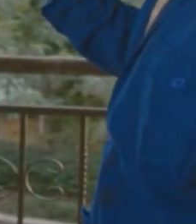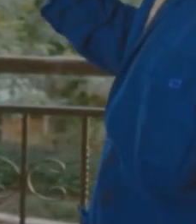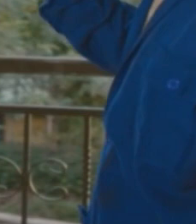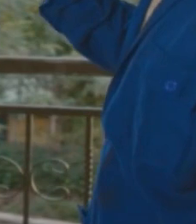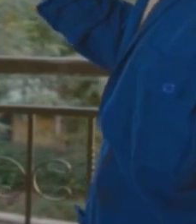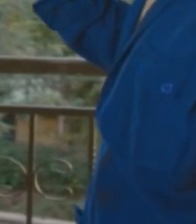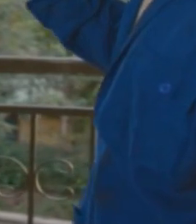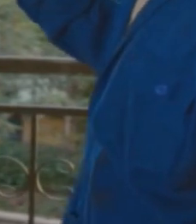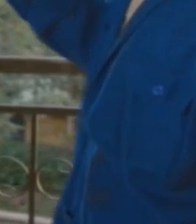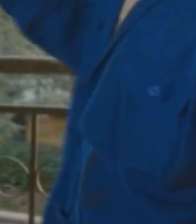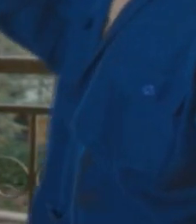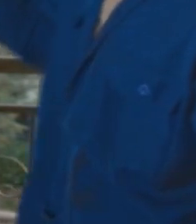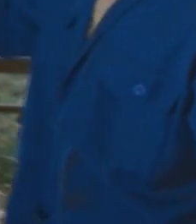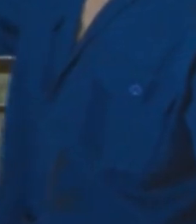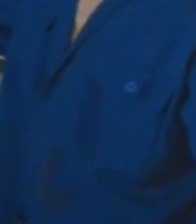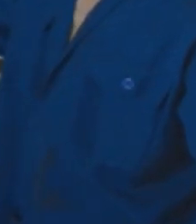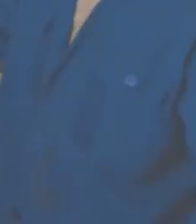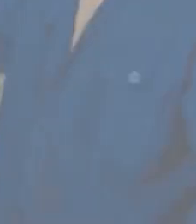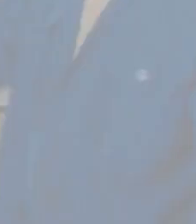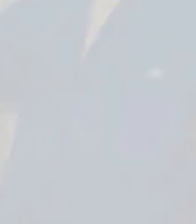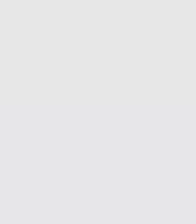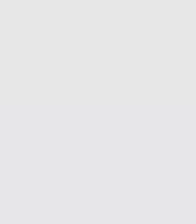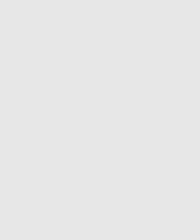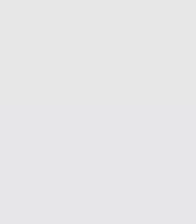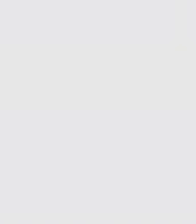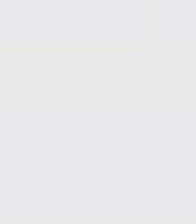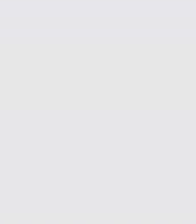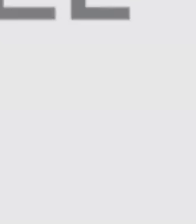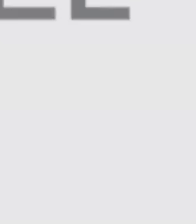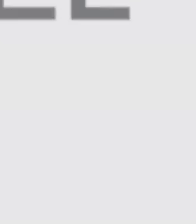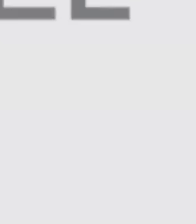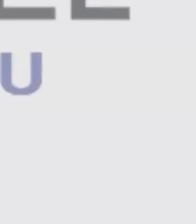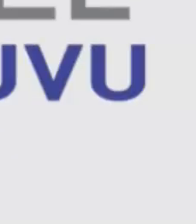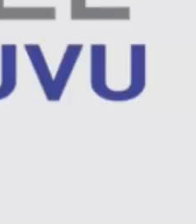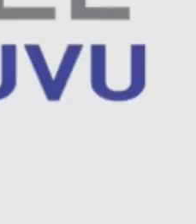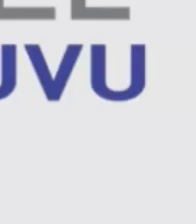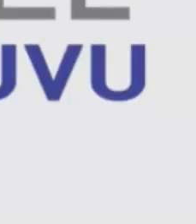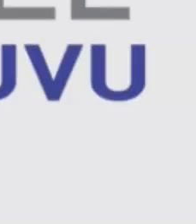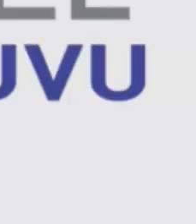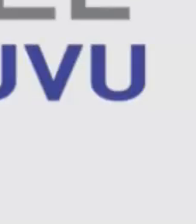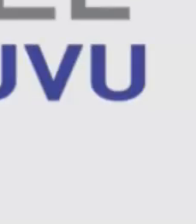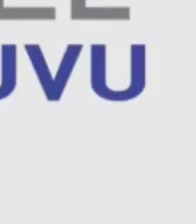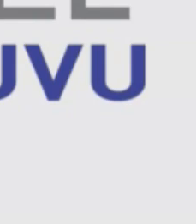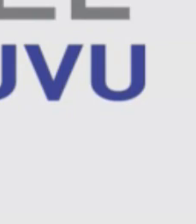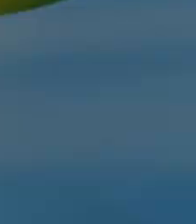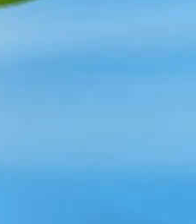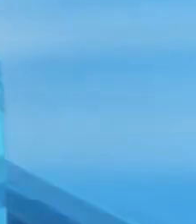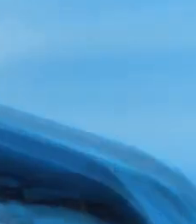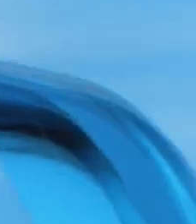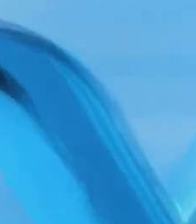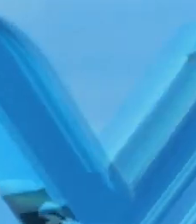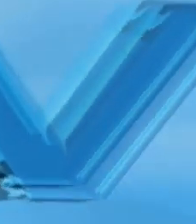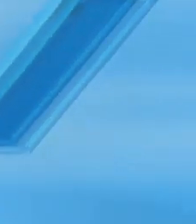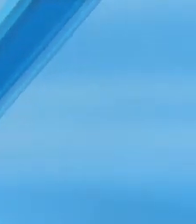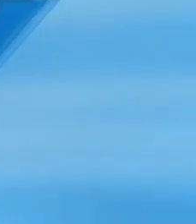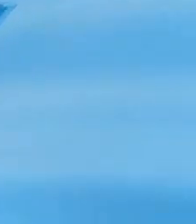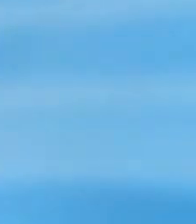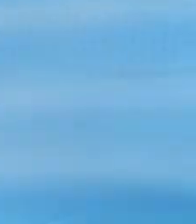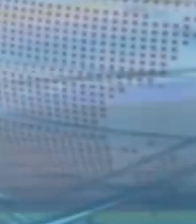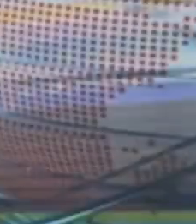Utakuwa ukirara usigisi nono. Jijenge na Doshi Steel. Chuma ya nguvu.